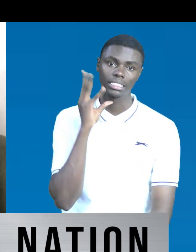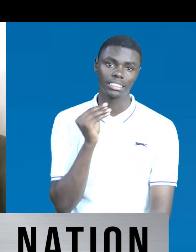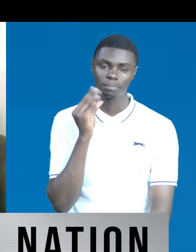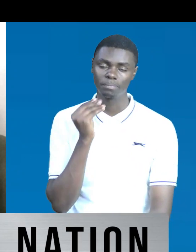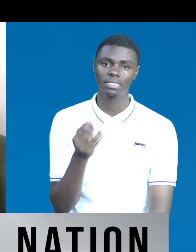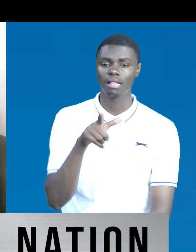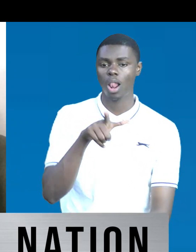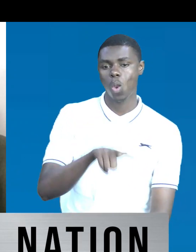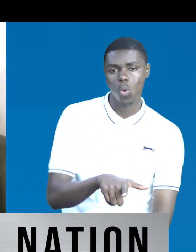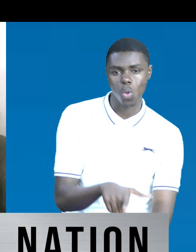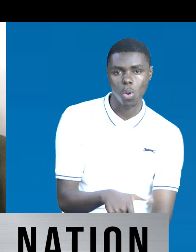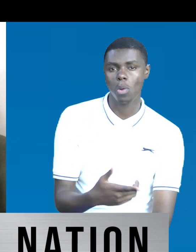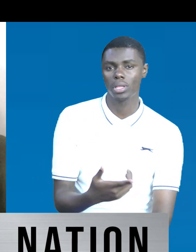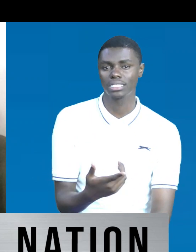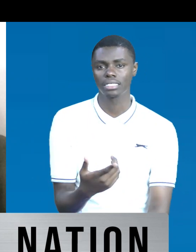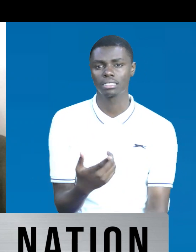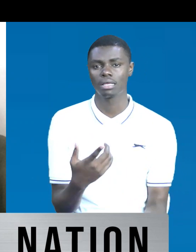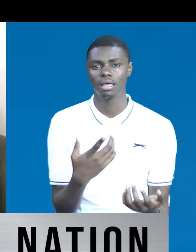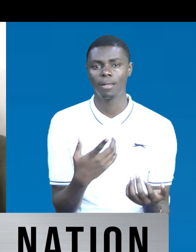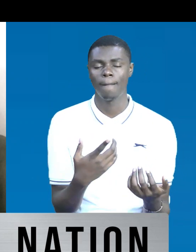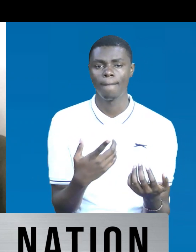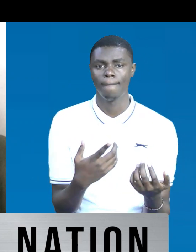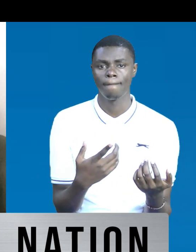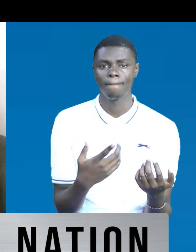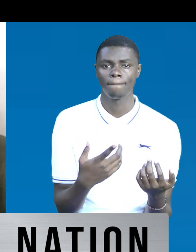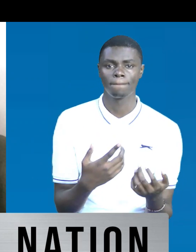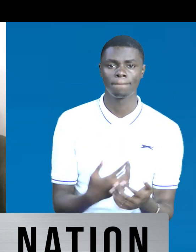experiencing lawlessness and also